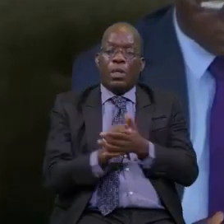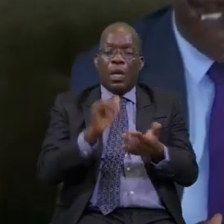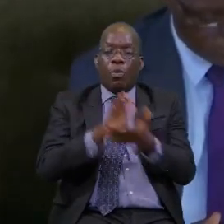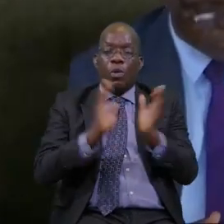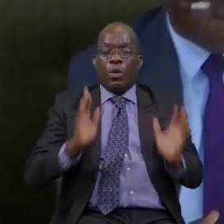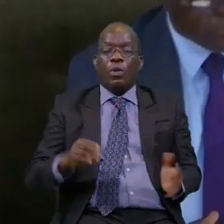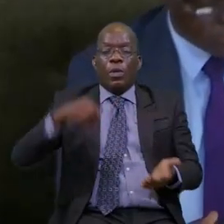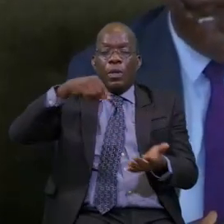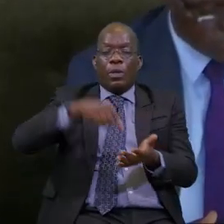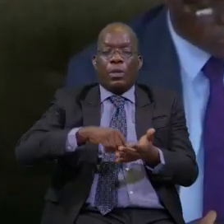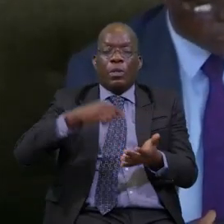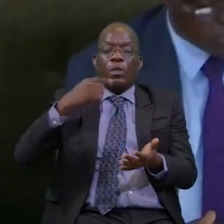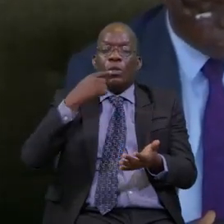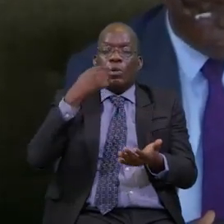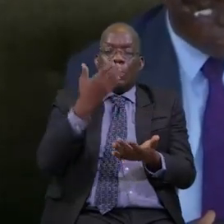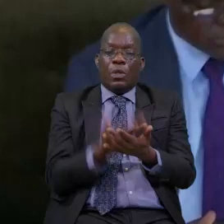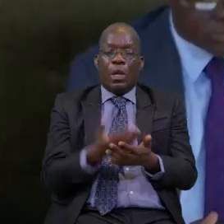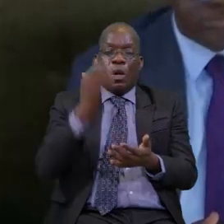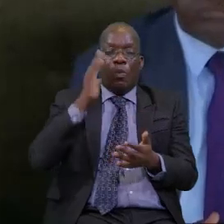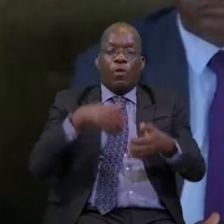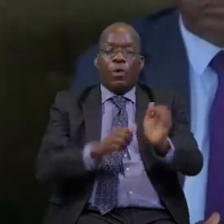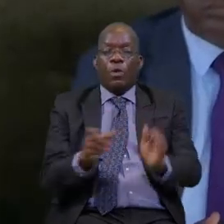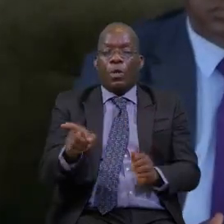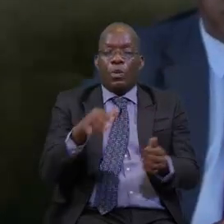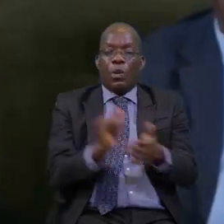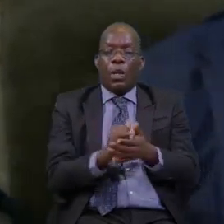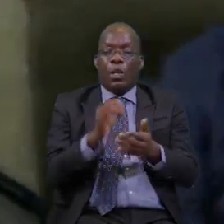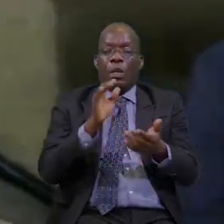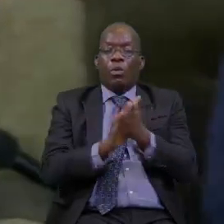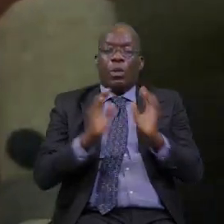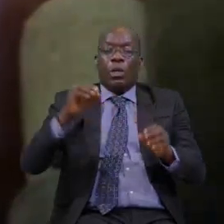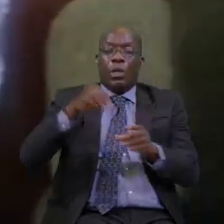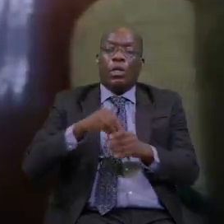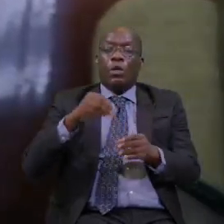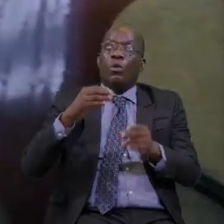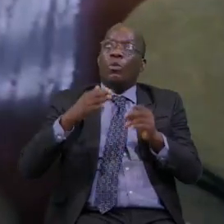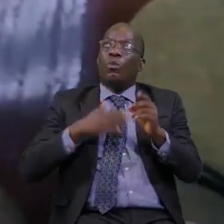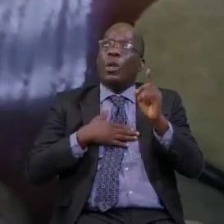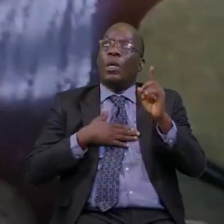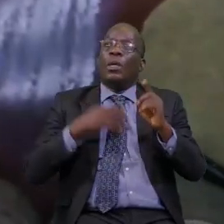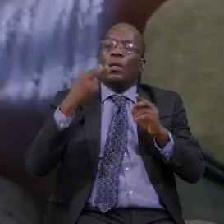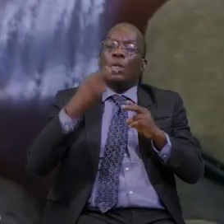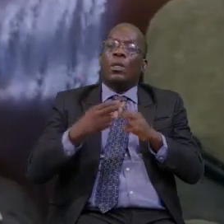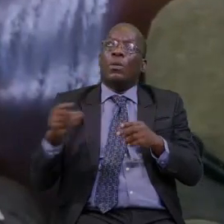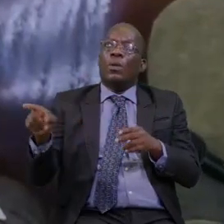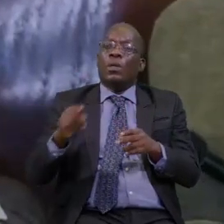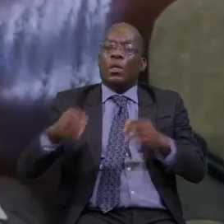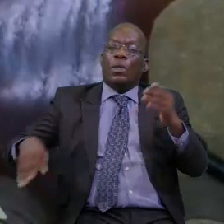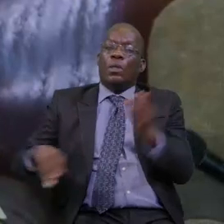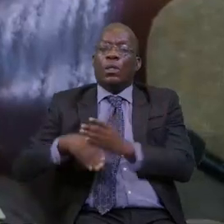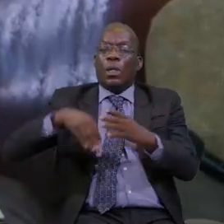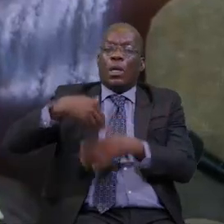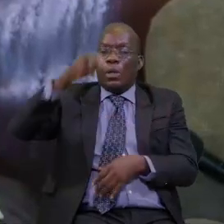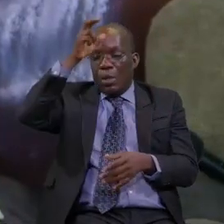follow them that believe. In my name, they shall cast out devils. They